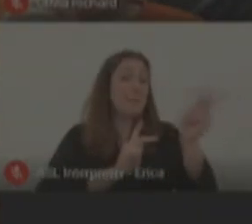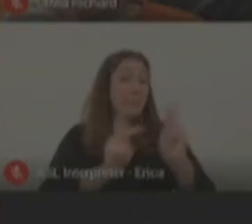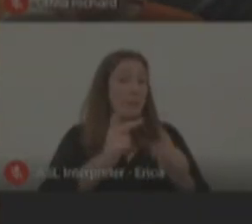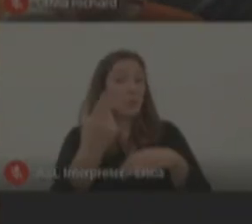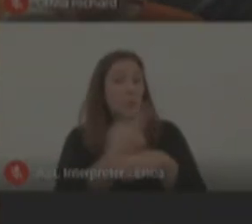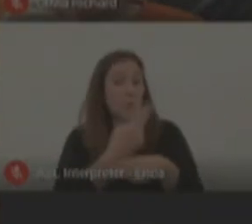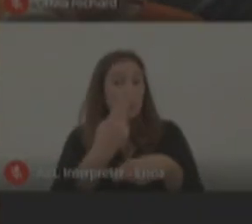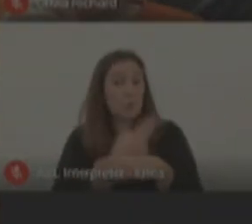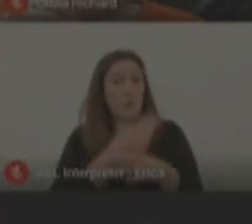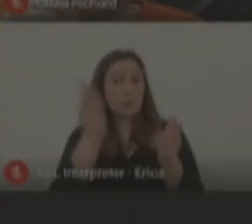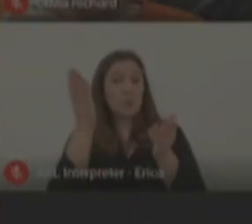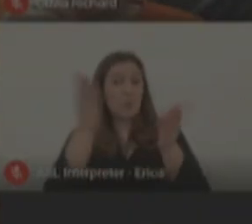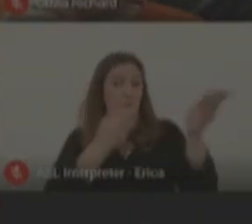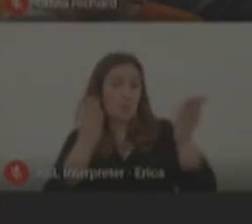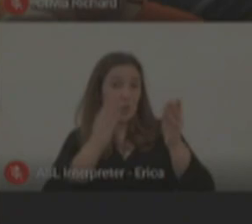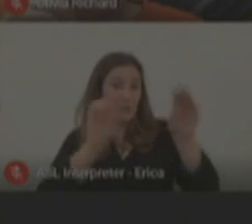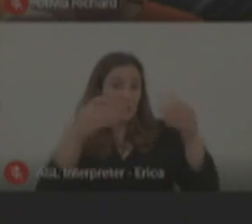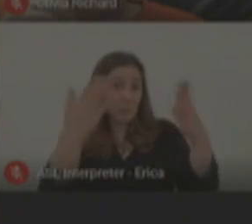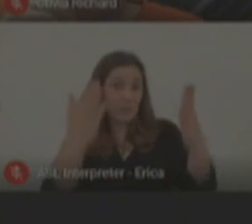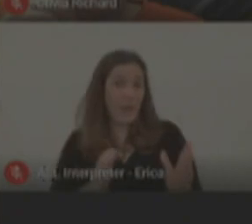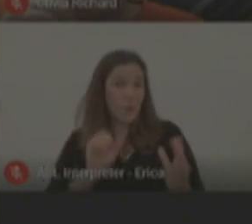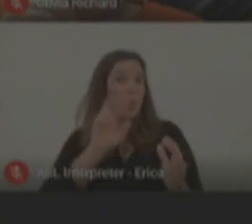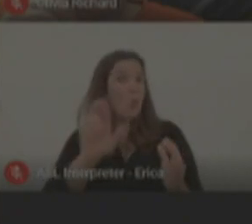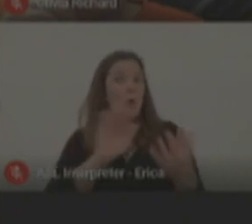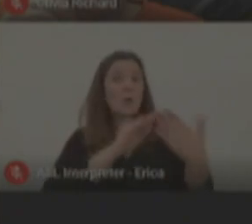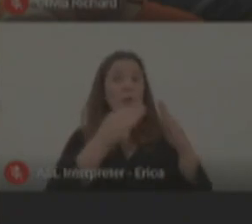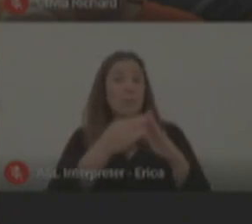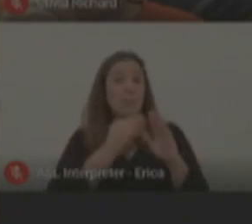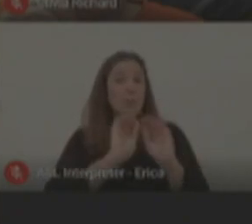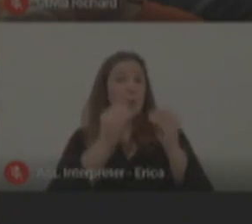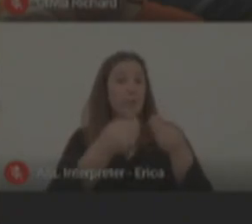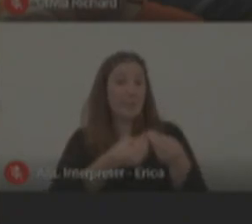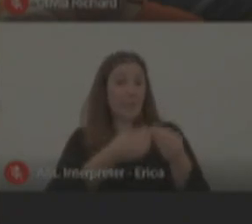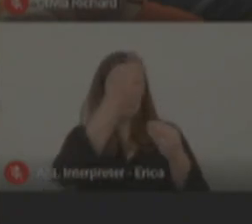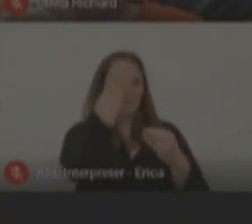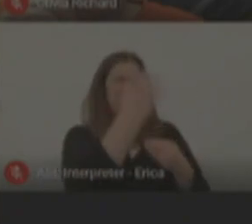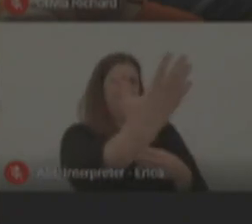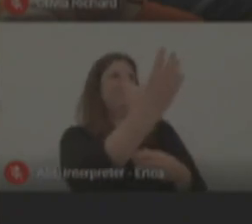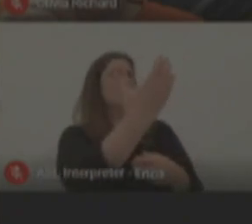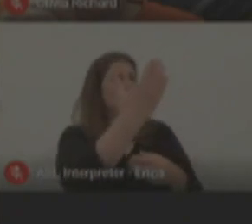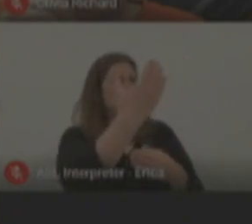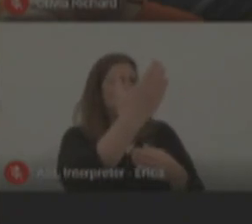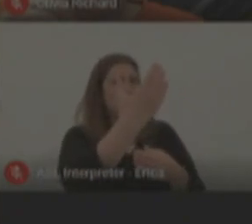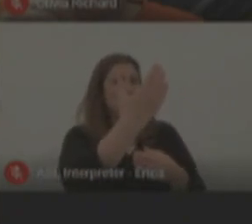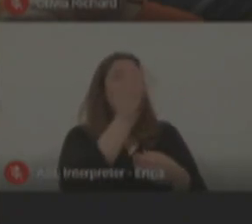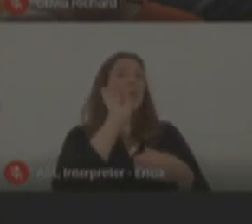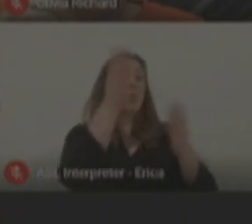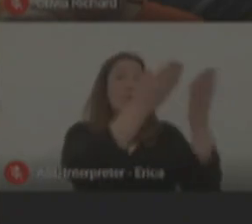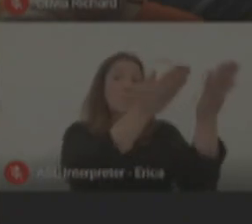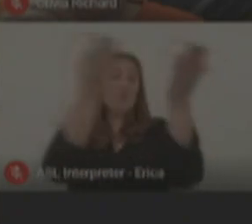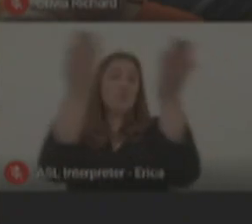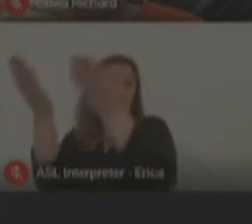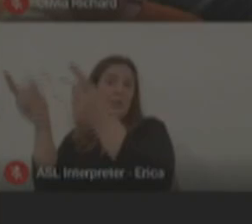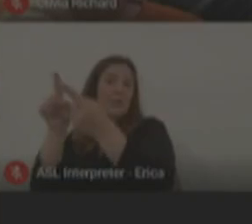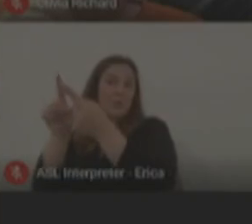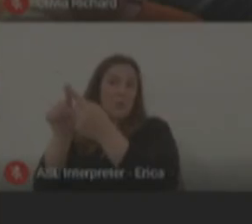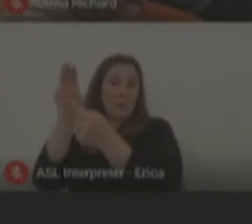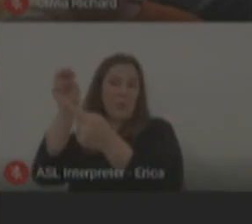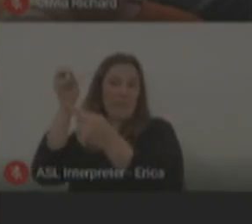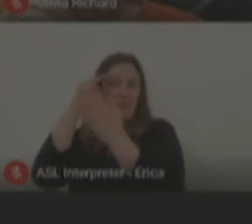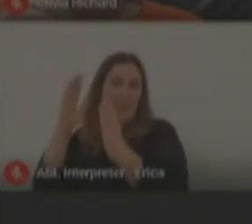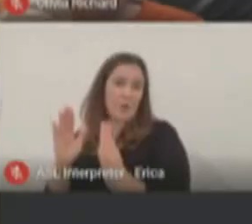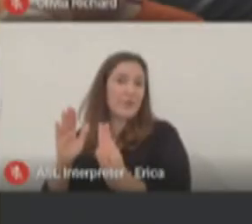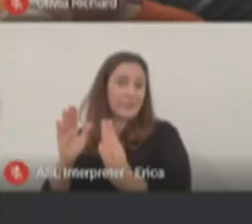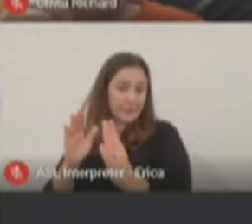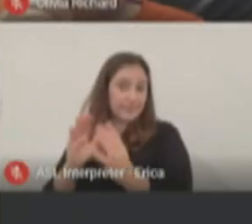a service provider or a community organization and raised their complaint that way. And then the organization has reached out to the